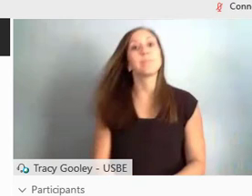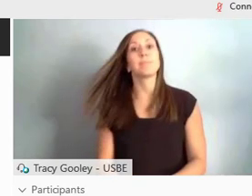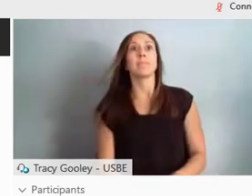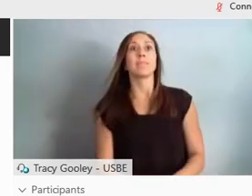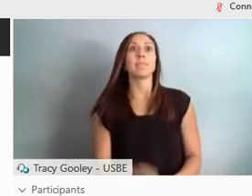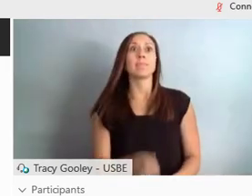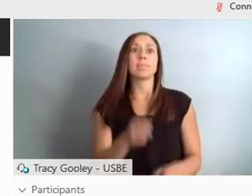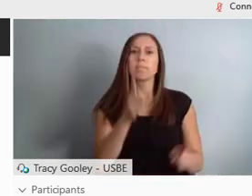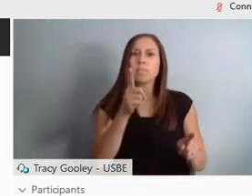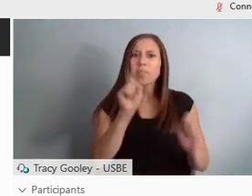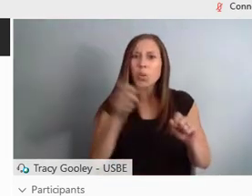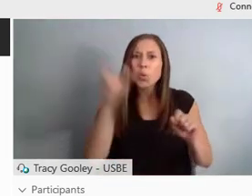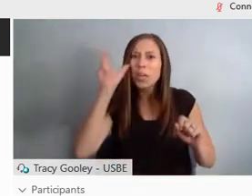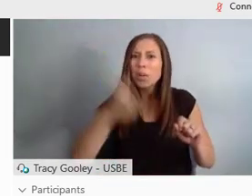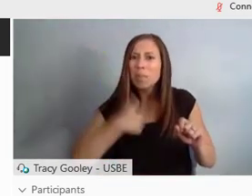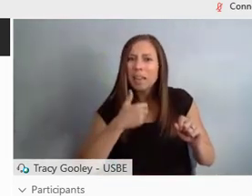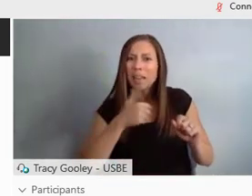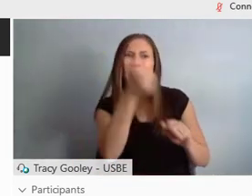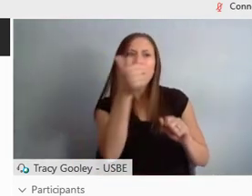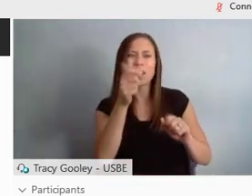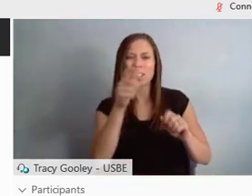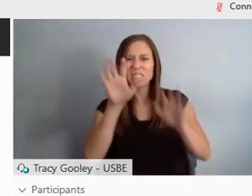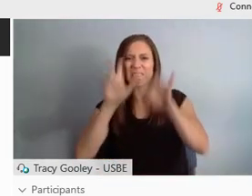is anybody else having trouble with your sounds?